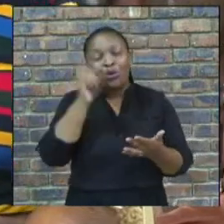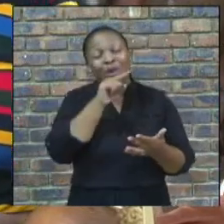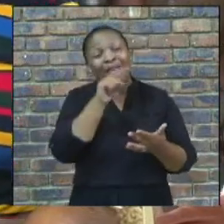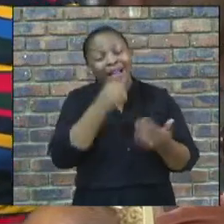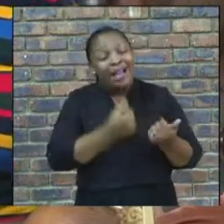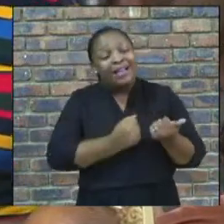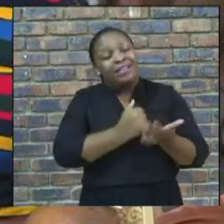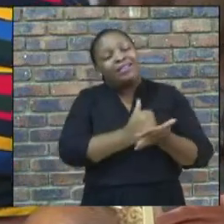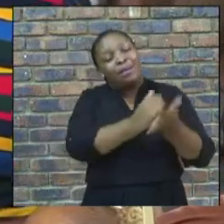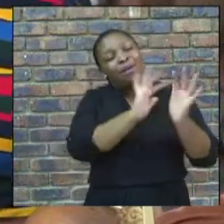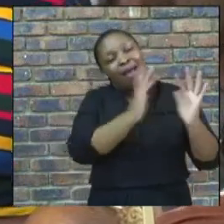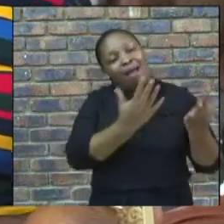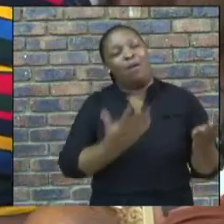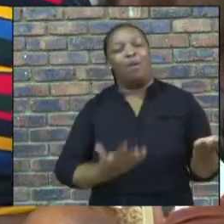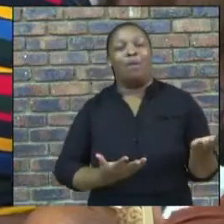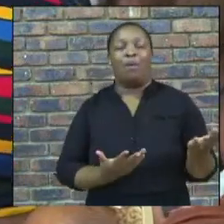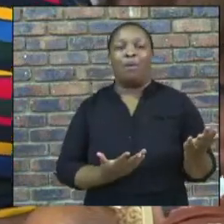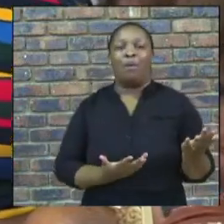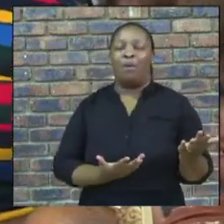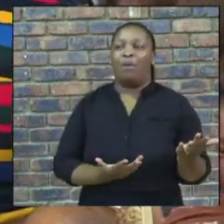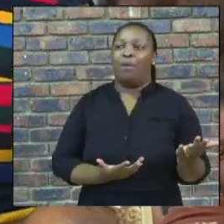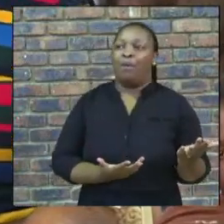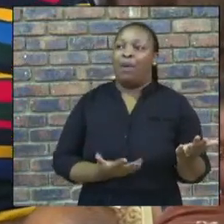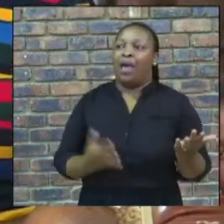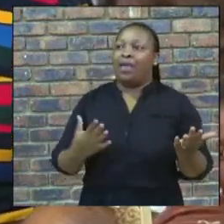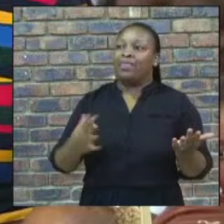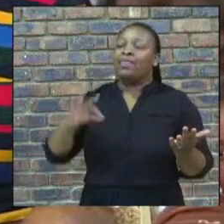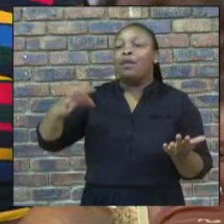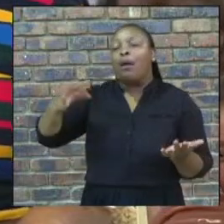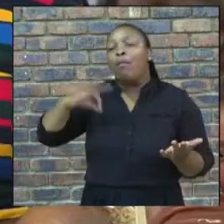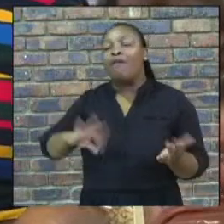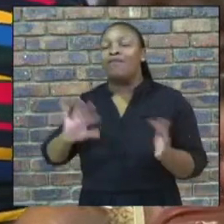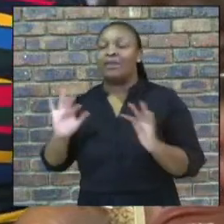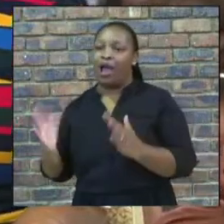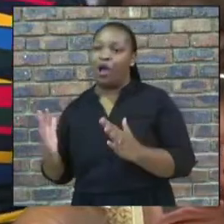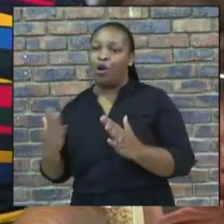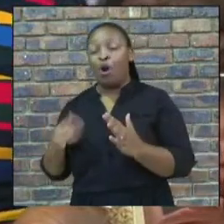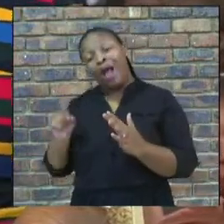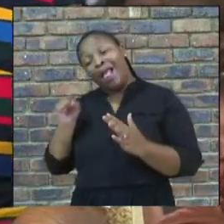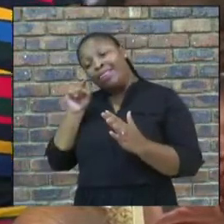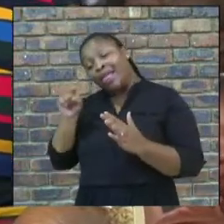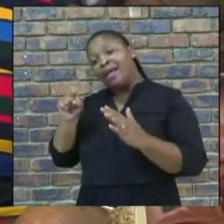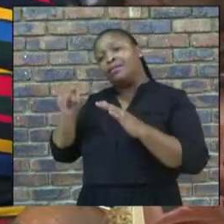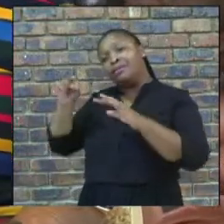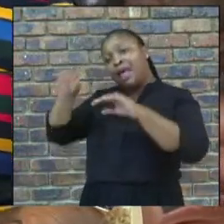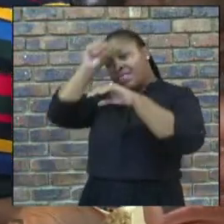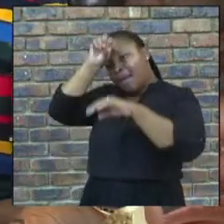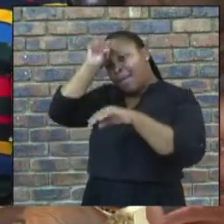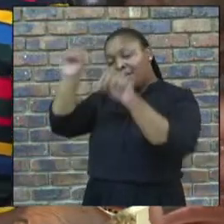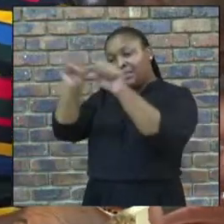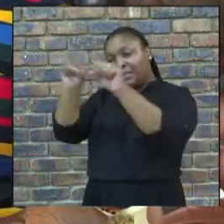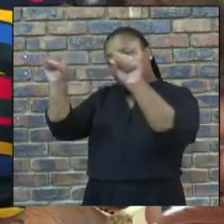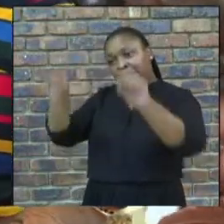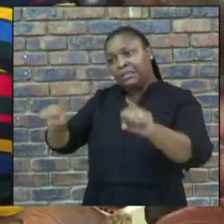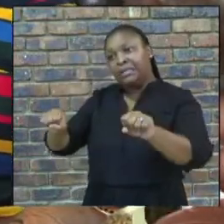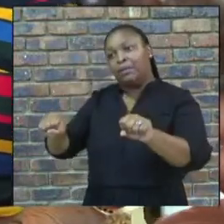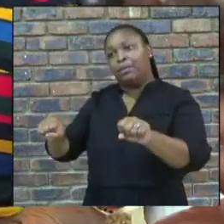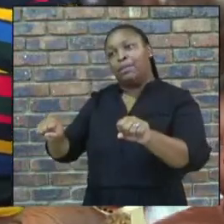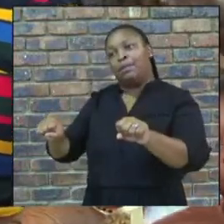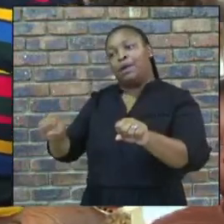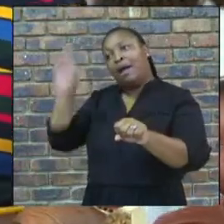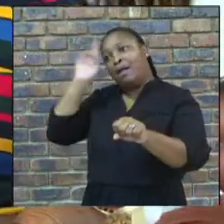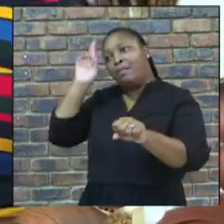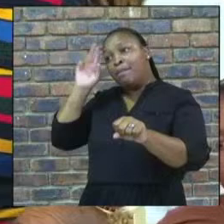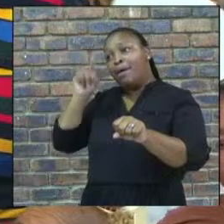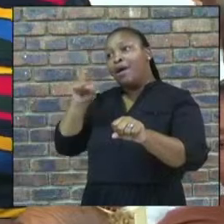the beneficiaries of that mining systems? Remember, we as adults, when we